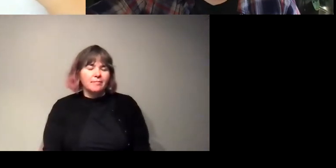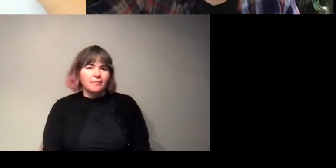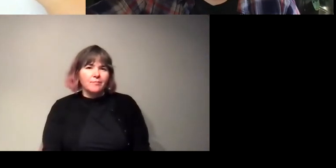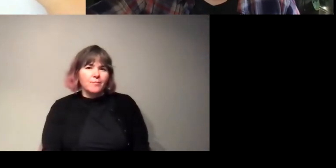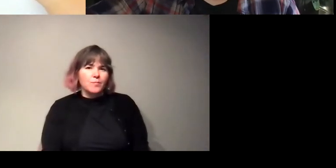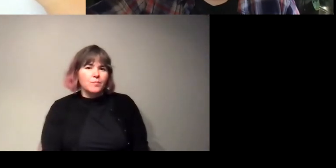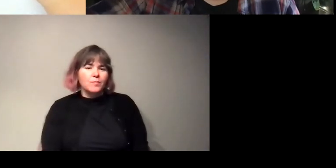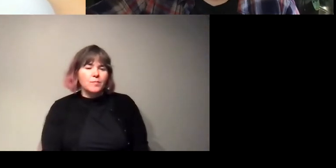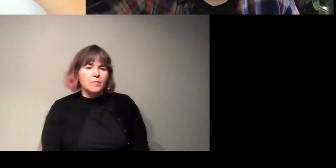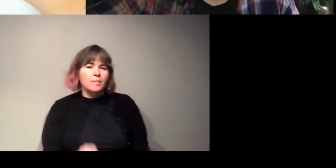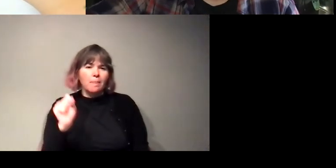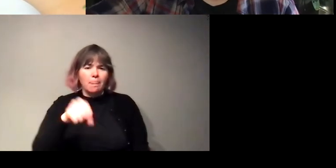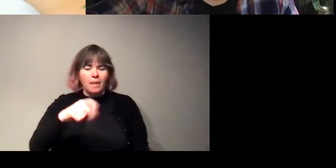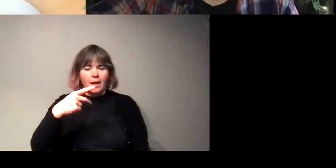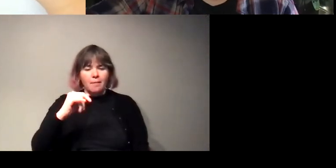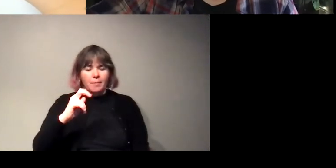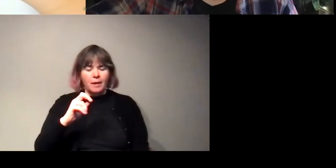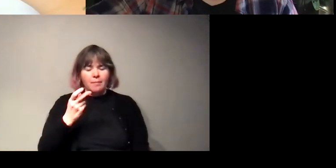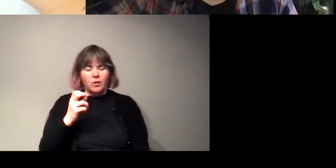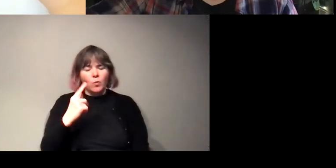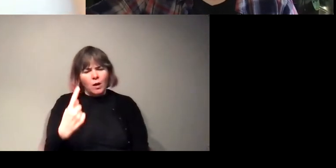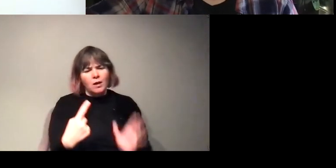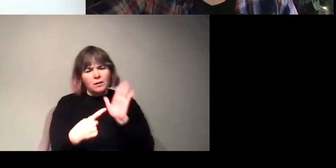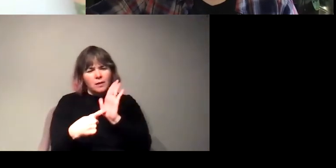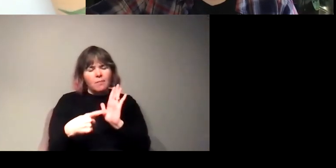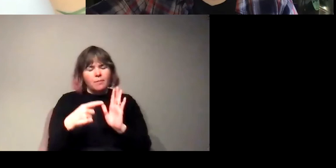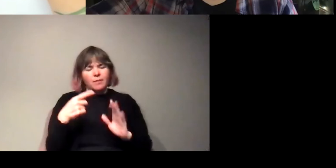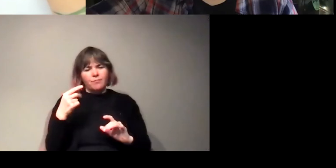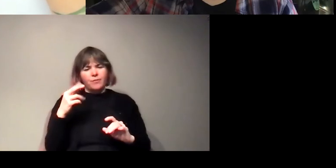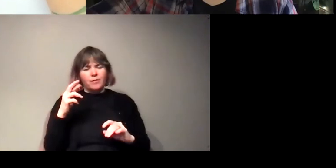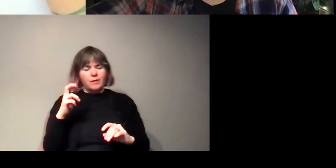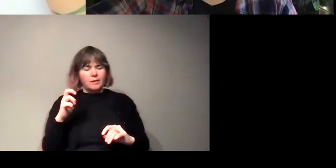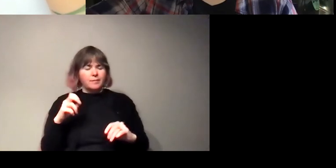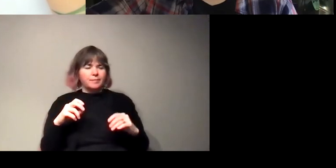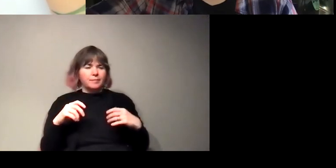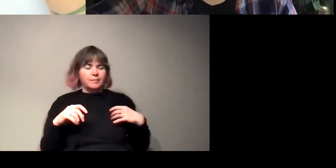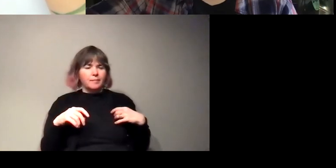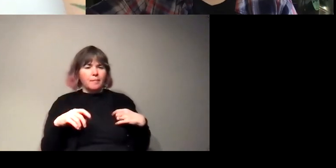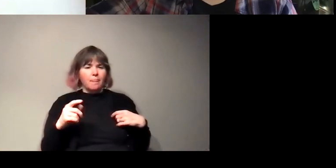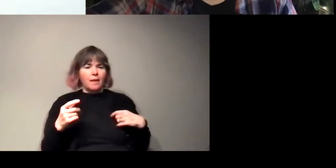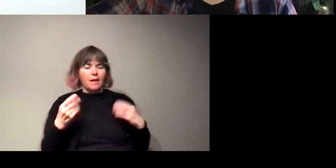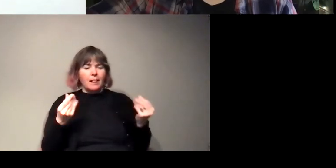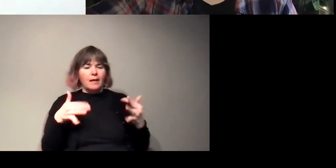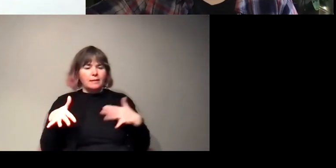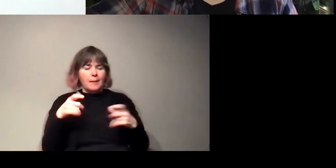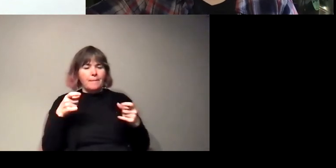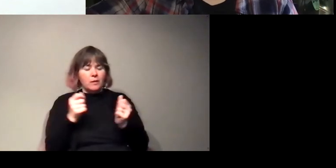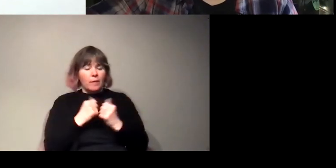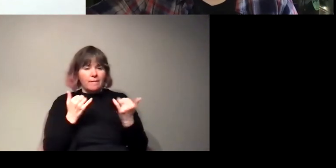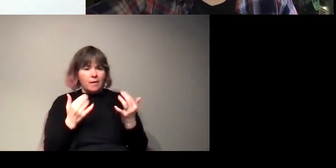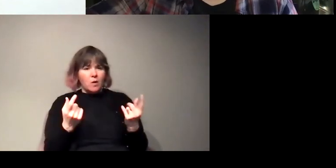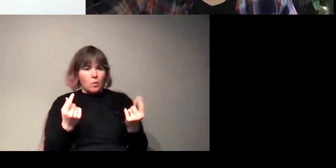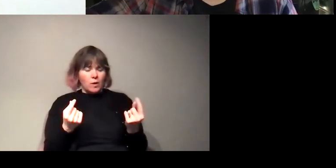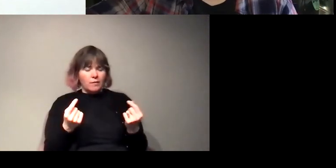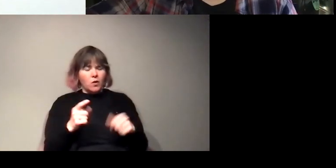Yeah, so the Pine Barrens are just one example, like Prairie, of a landscape that was managed with fire for a long time to prevent